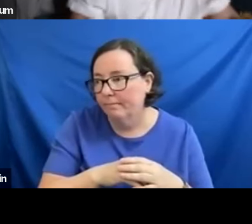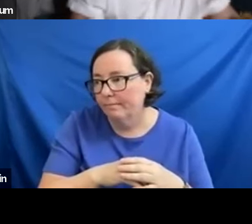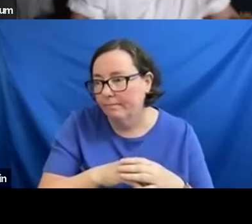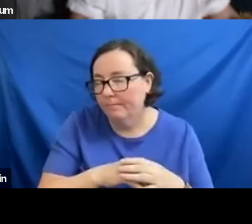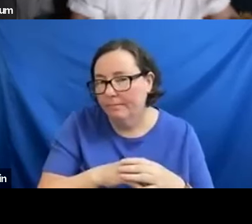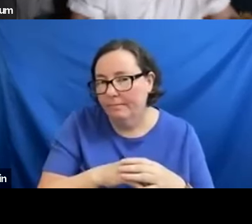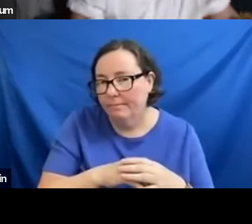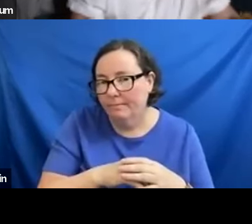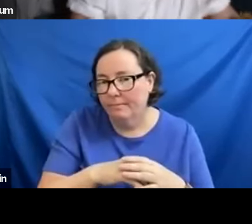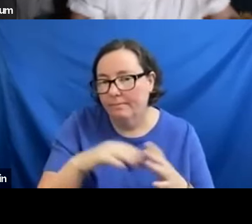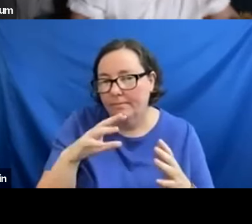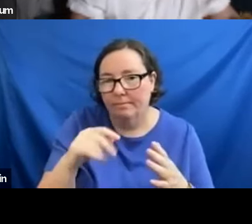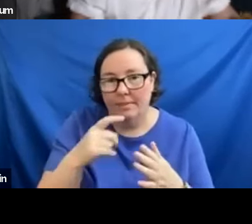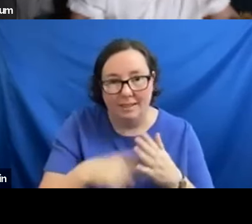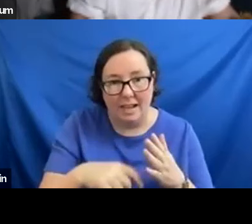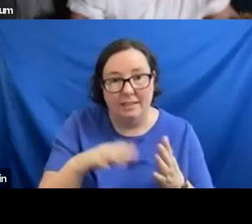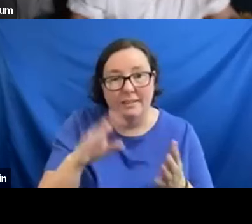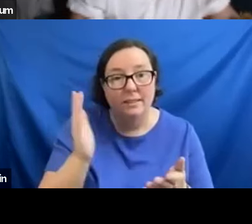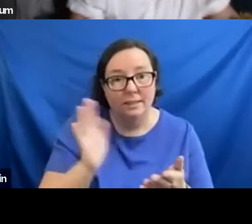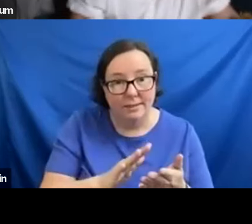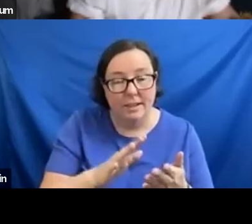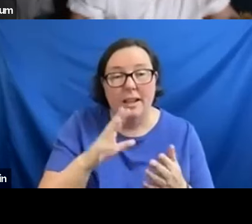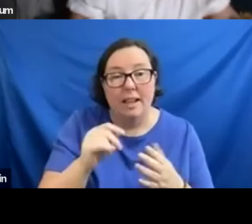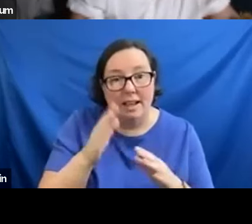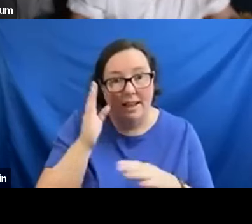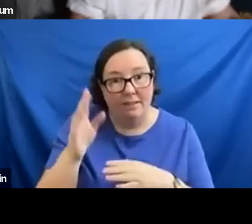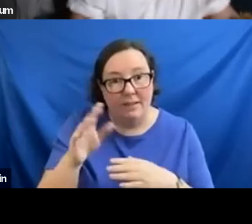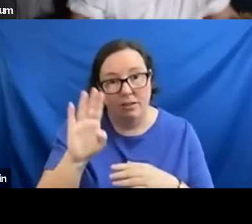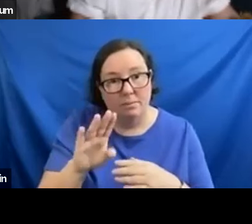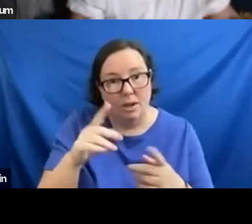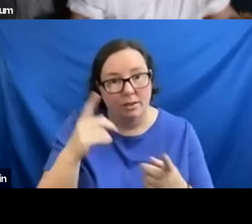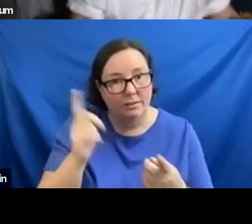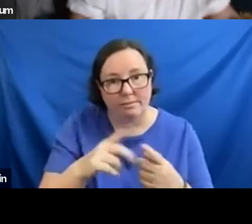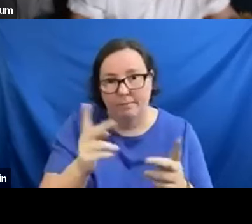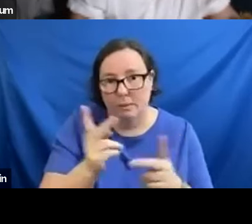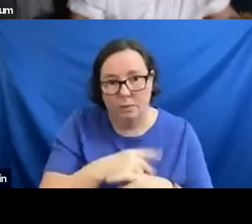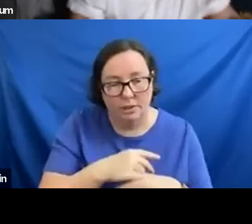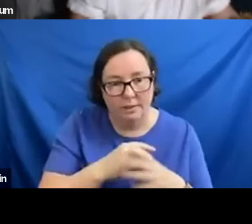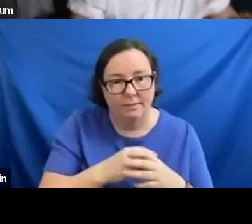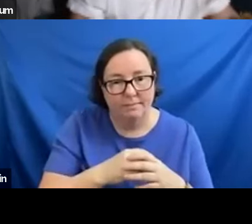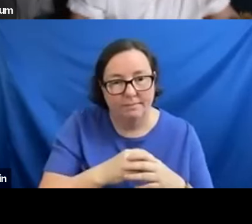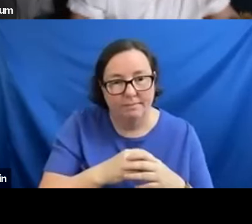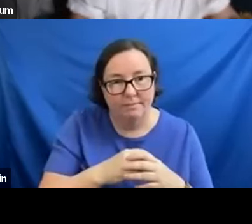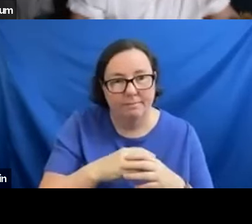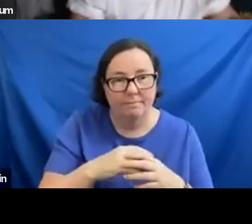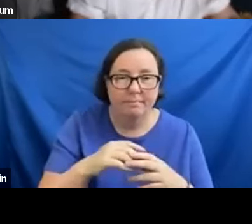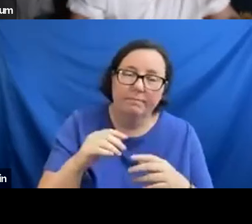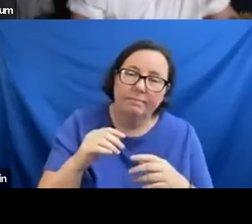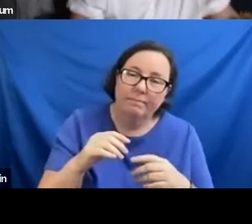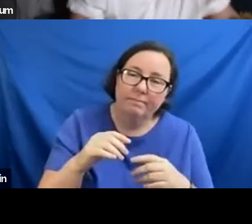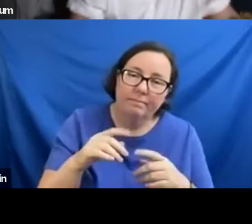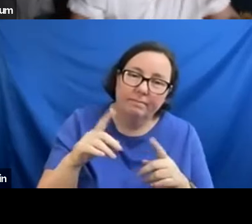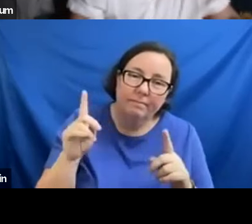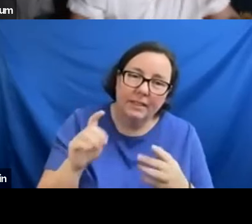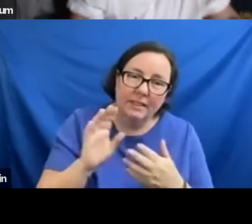resources will decrease. And eventually Boston public school will become worse. Third, Boston exam school will become average